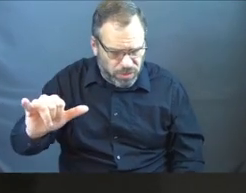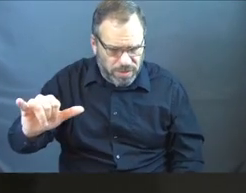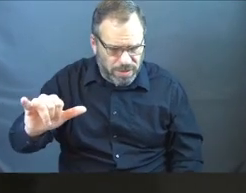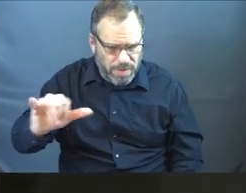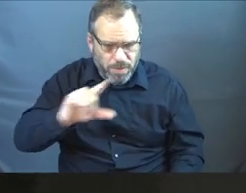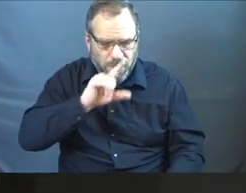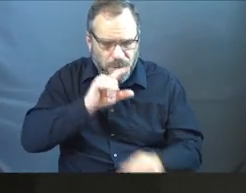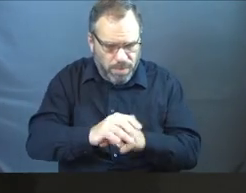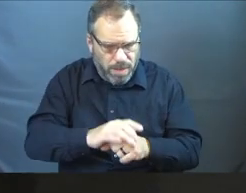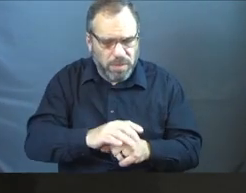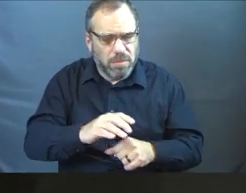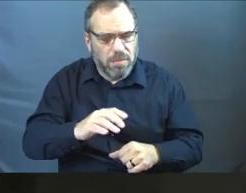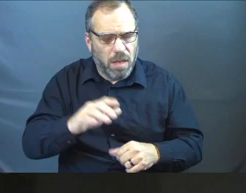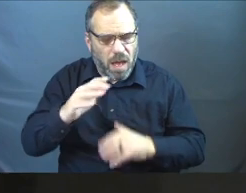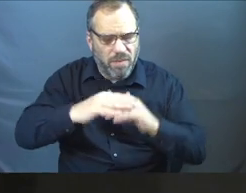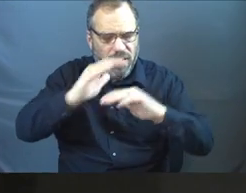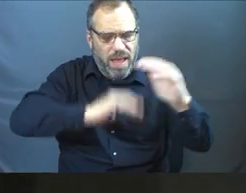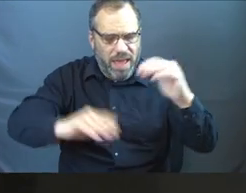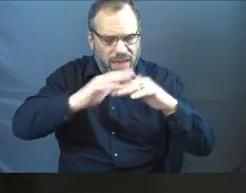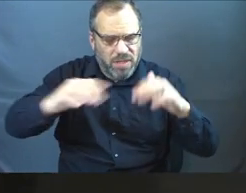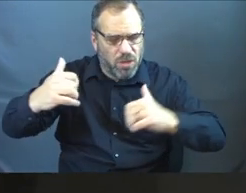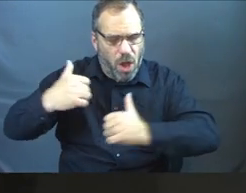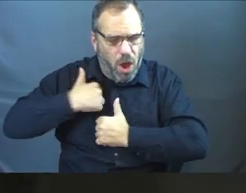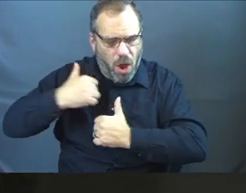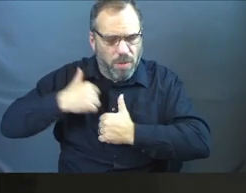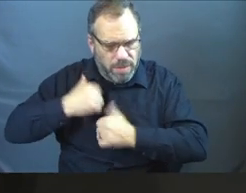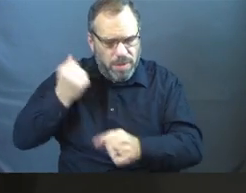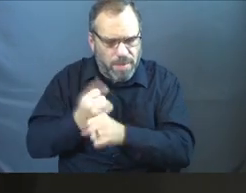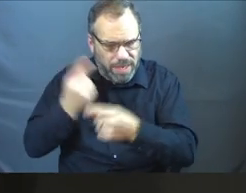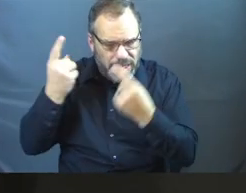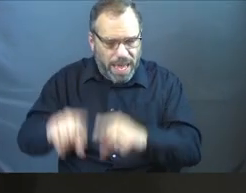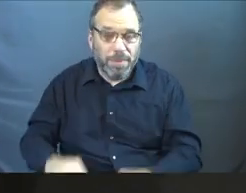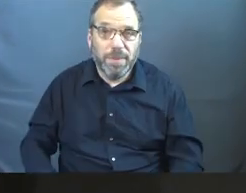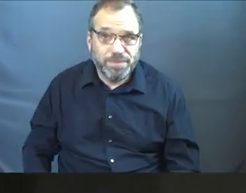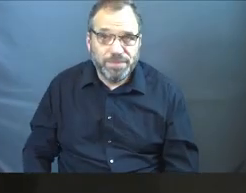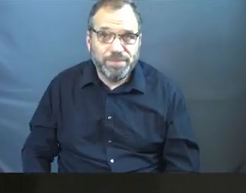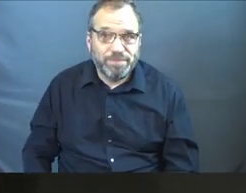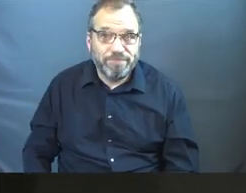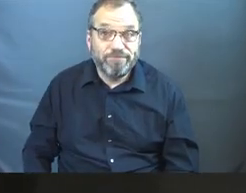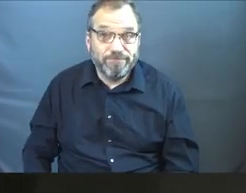passionate commitment of the Lord of Heaven's armies will make this happen.